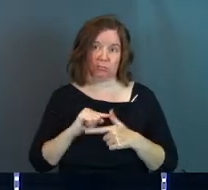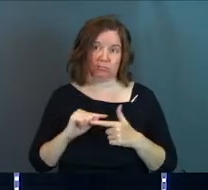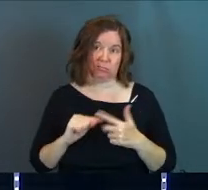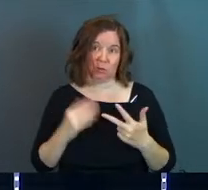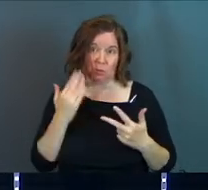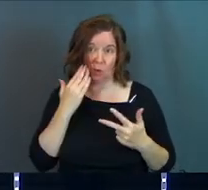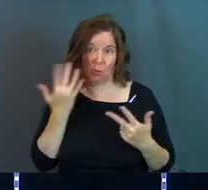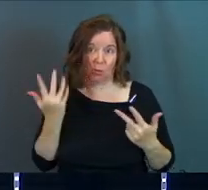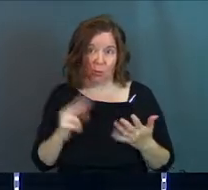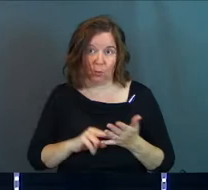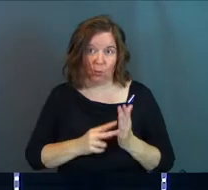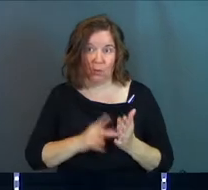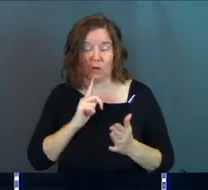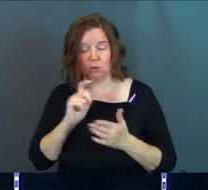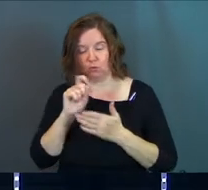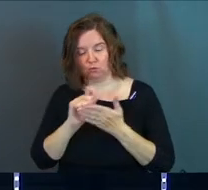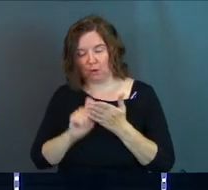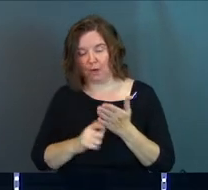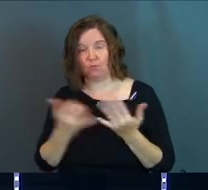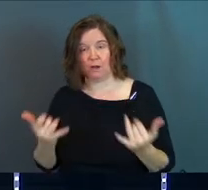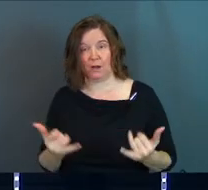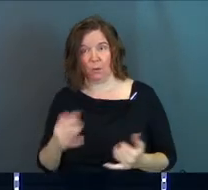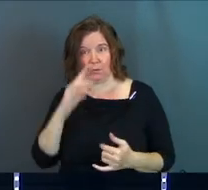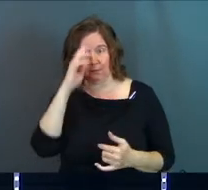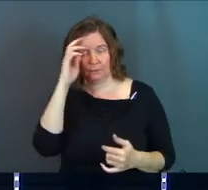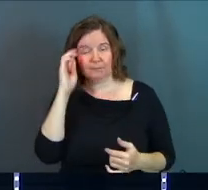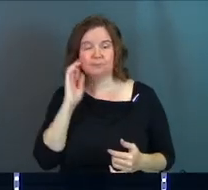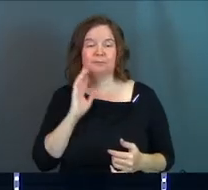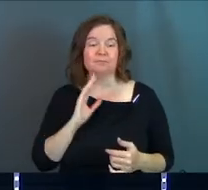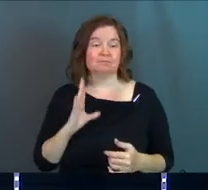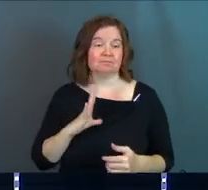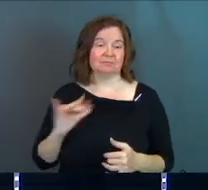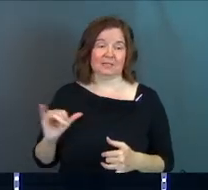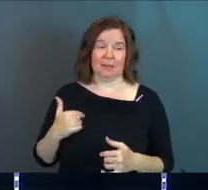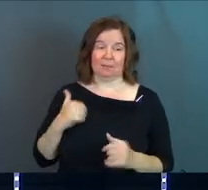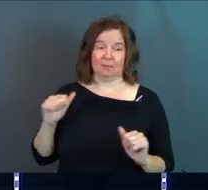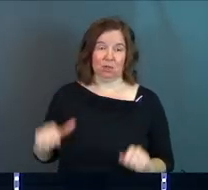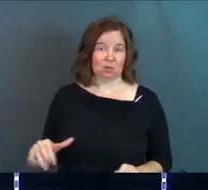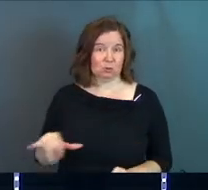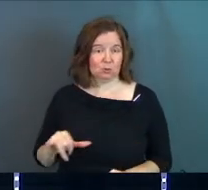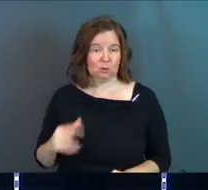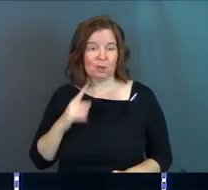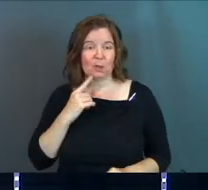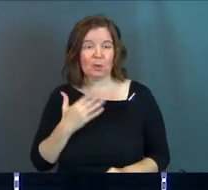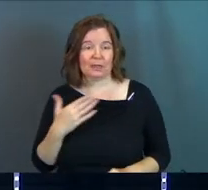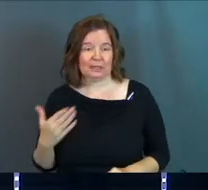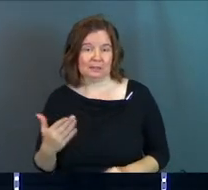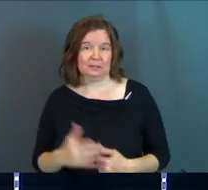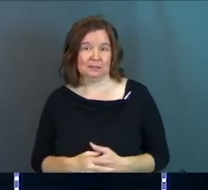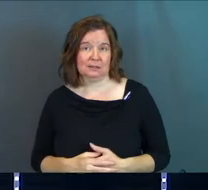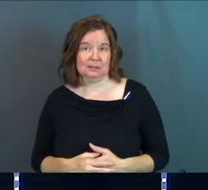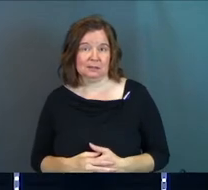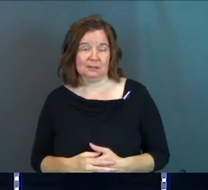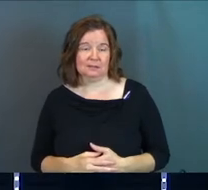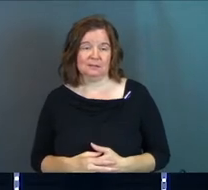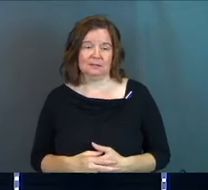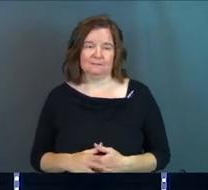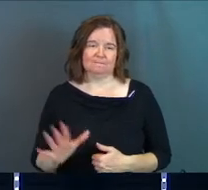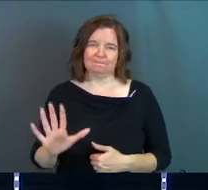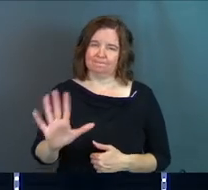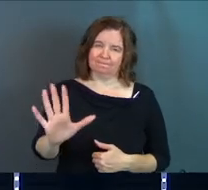are. And you could write them down right now. So could I. Those things?